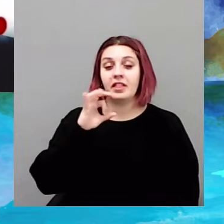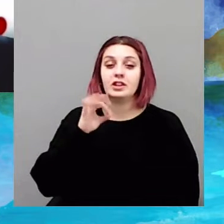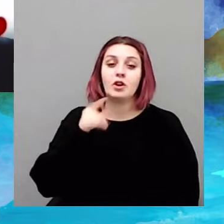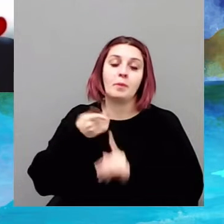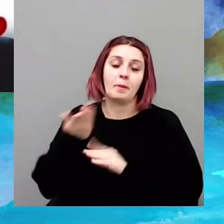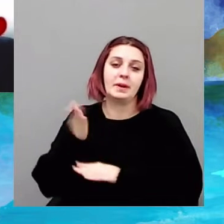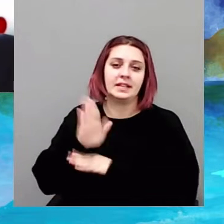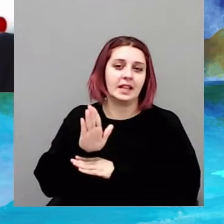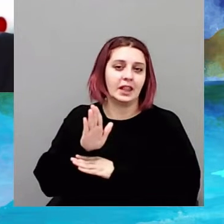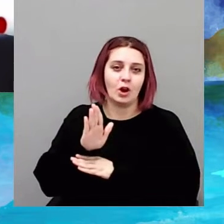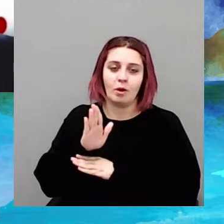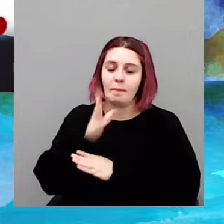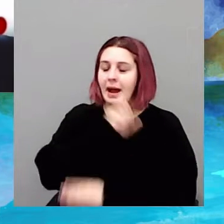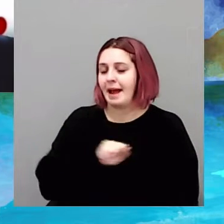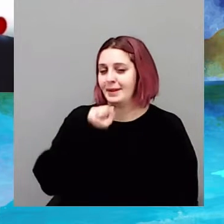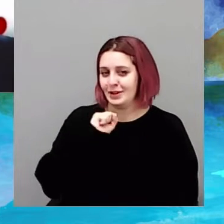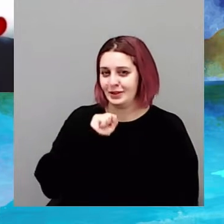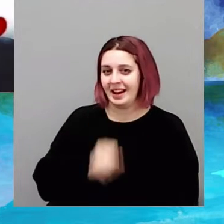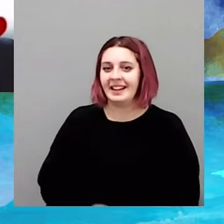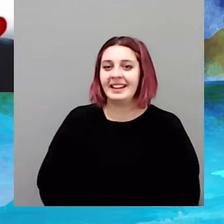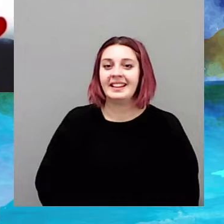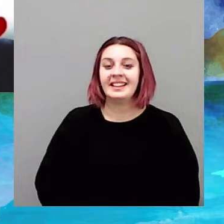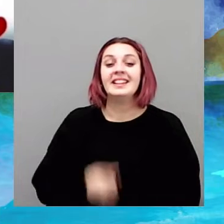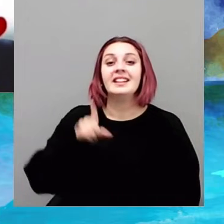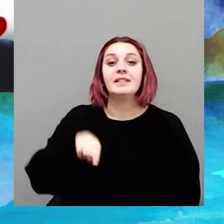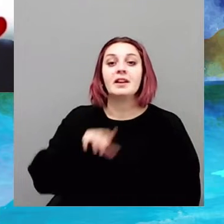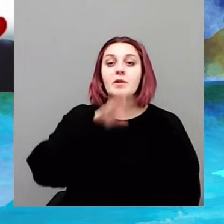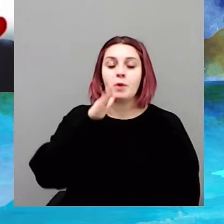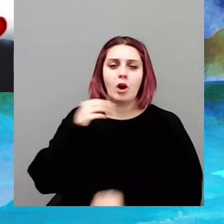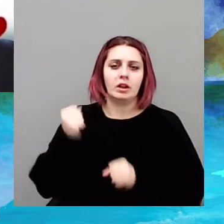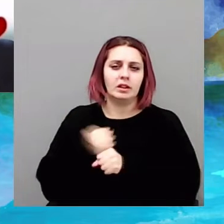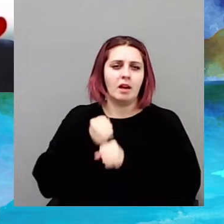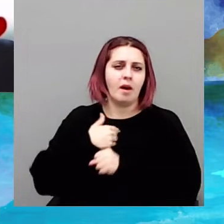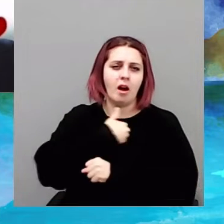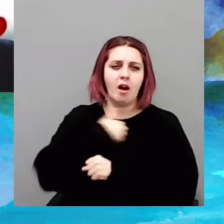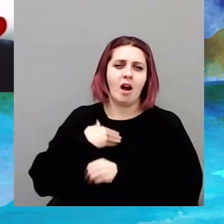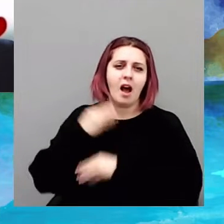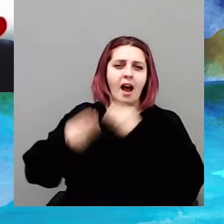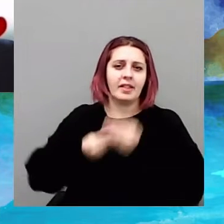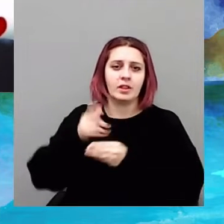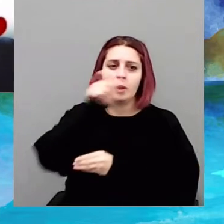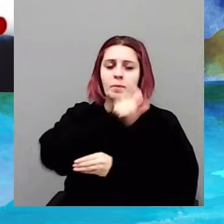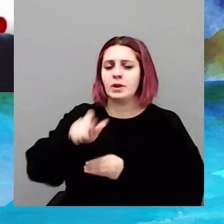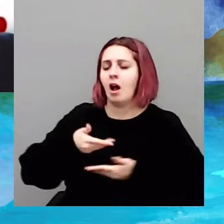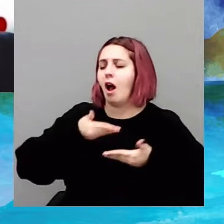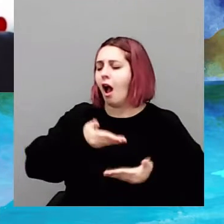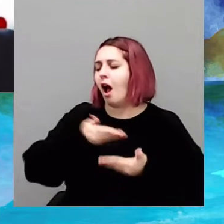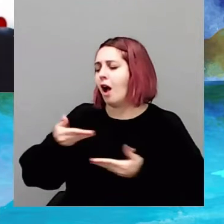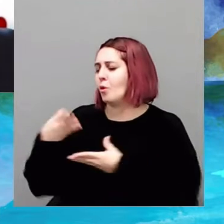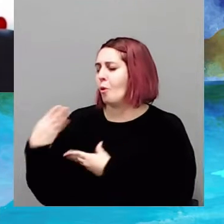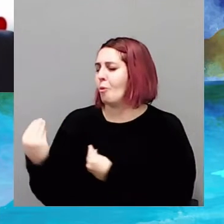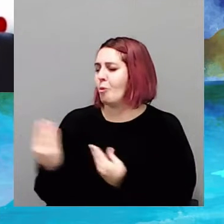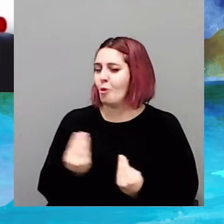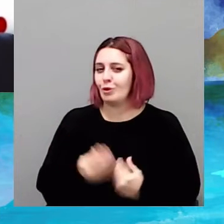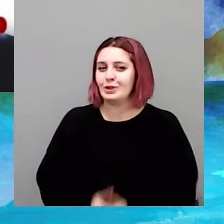Thank you very much, Francisco, for that wonderful presentation, and especially for the great work that you are doing